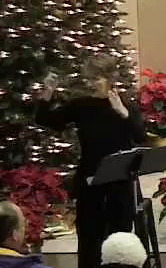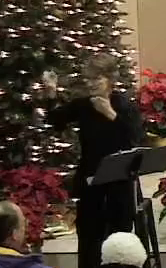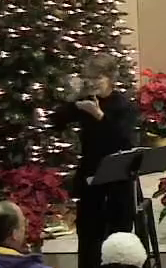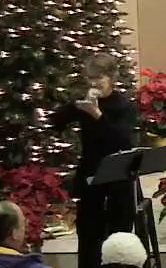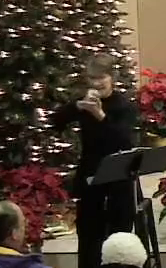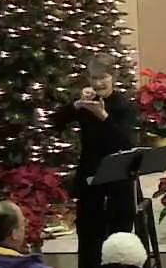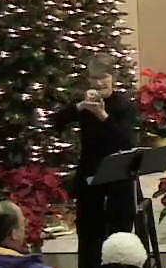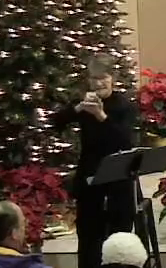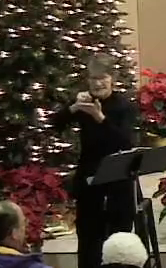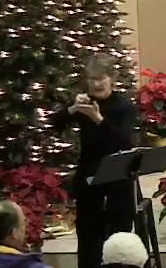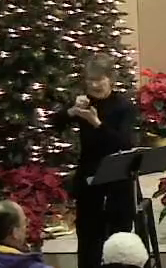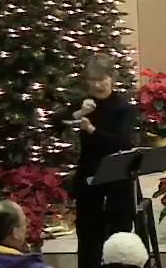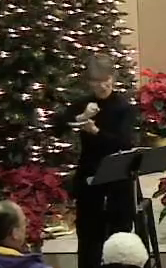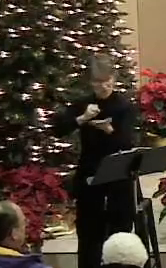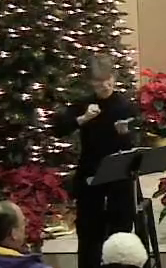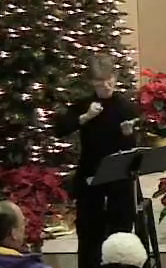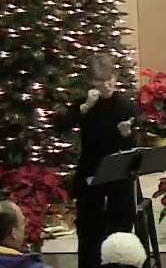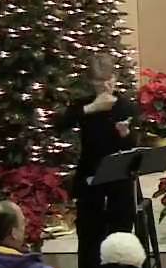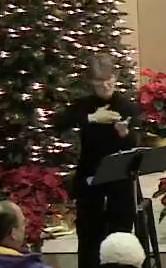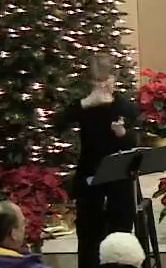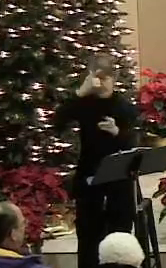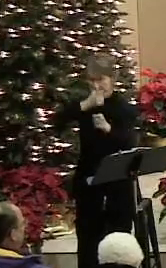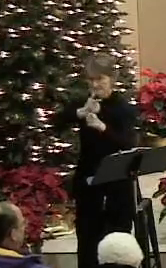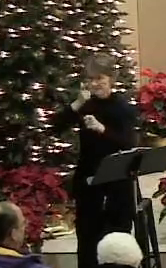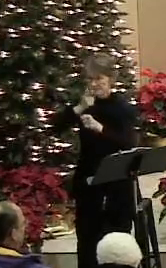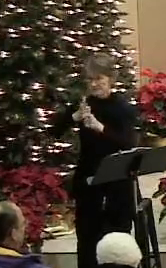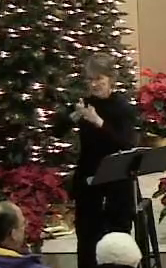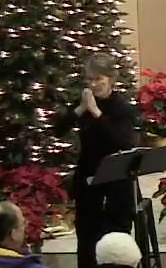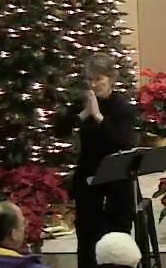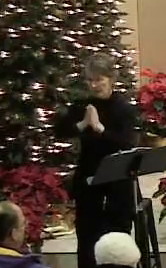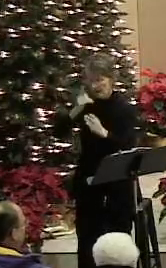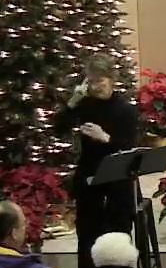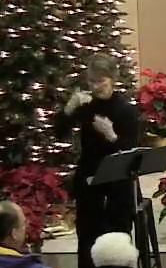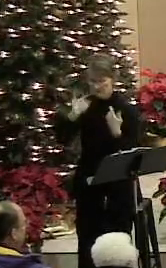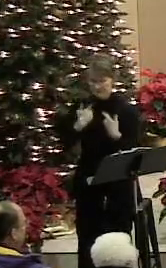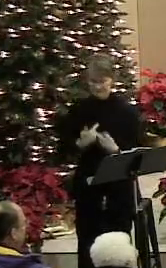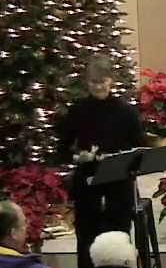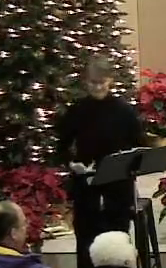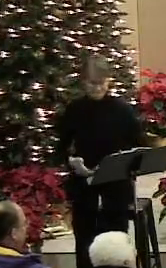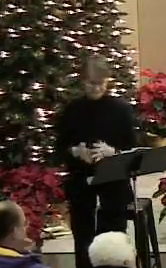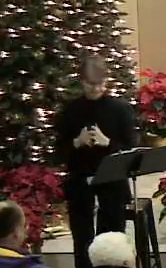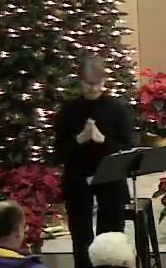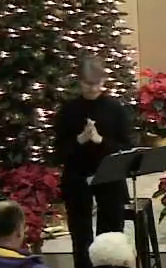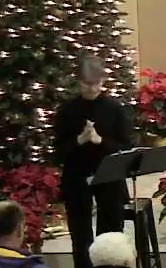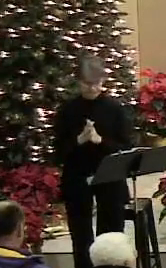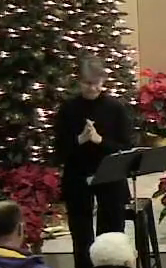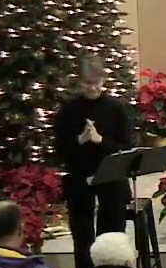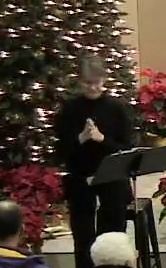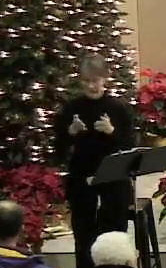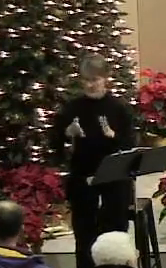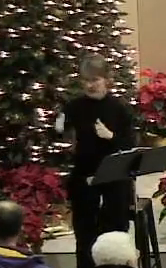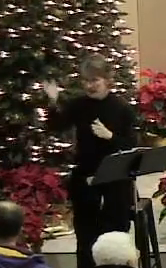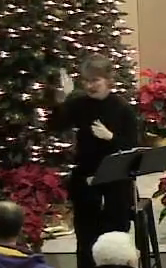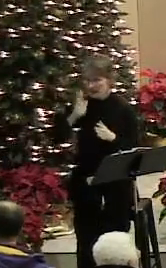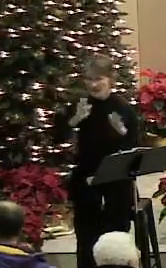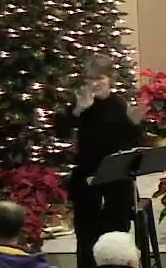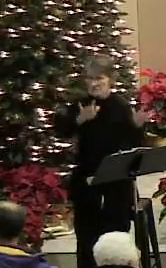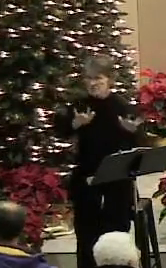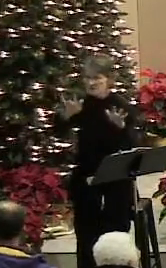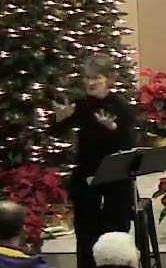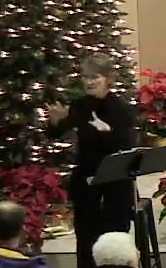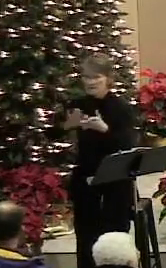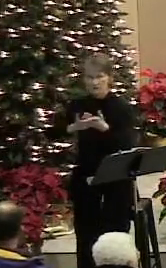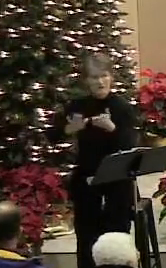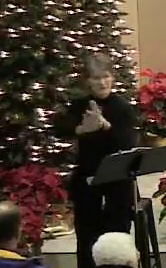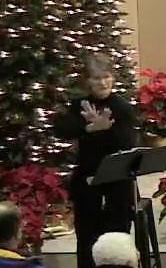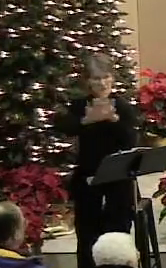and you, my brothers and sisters, to pray for me to the Lord our God. May Almighty God have mercy on us, forgive